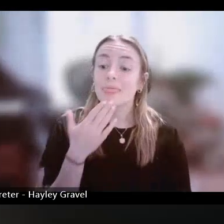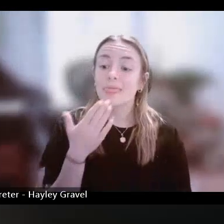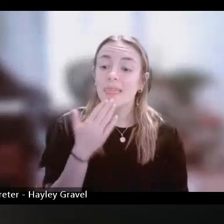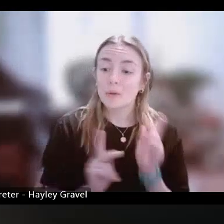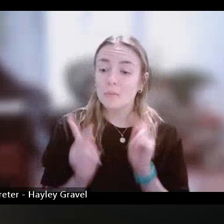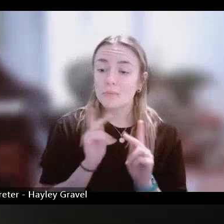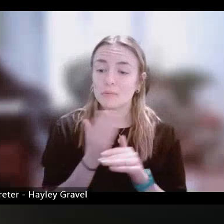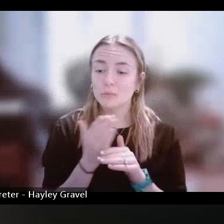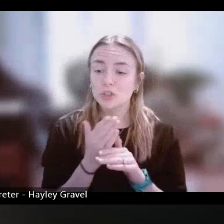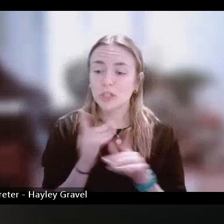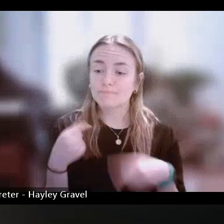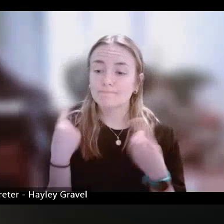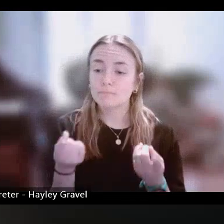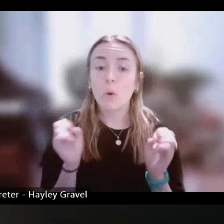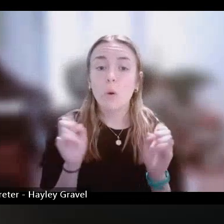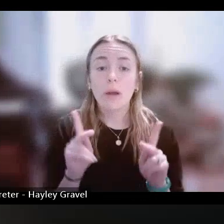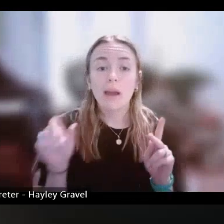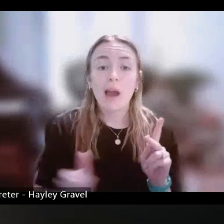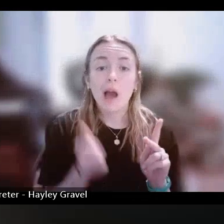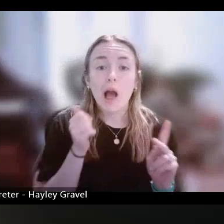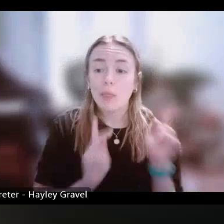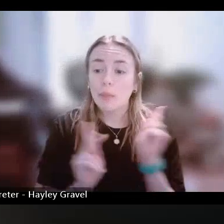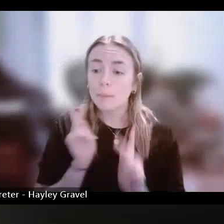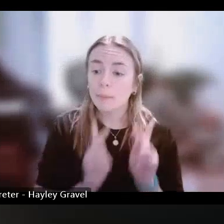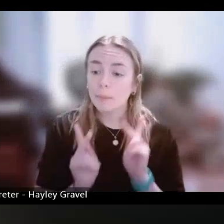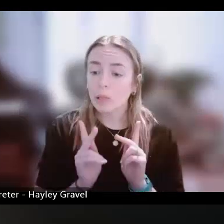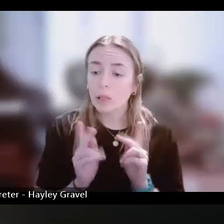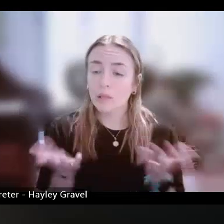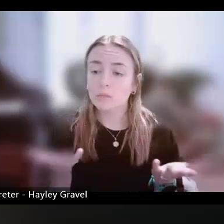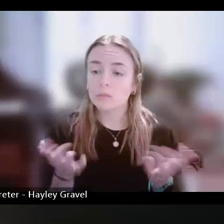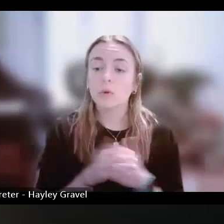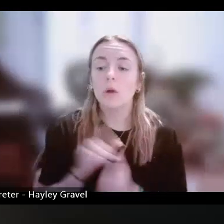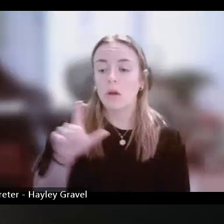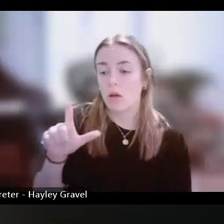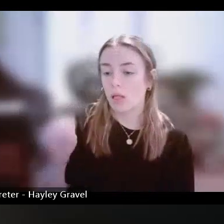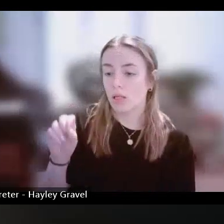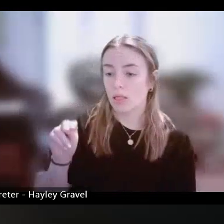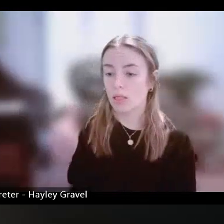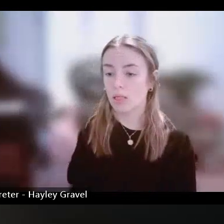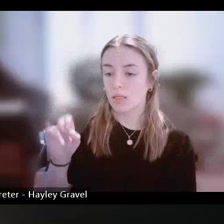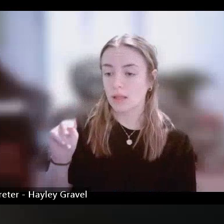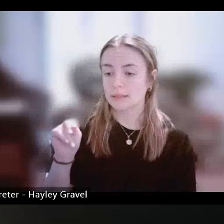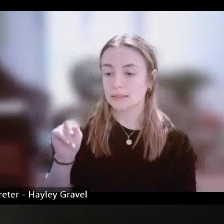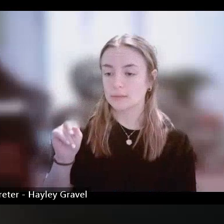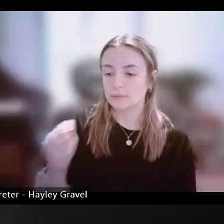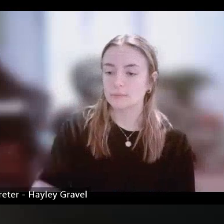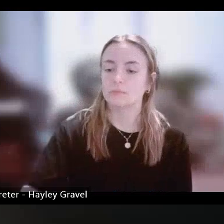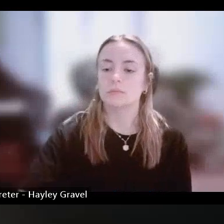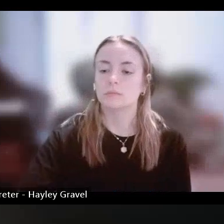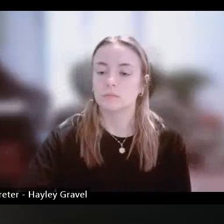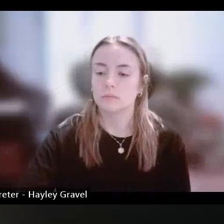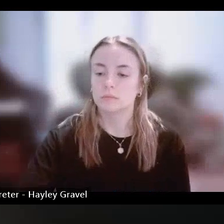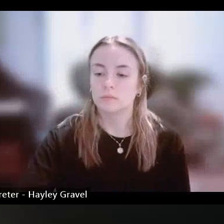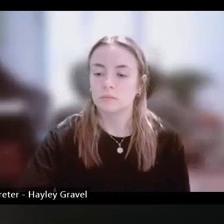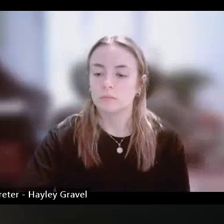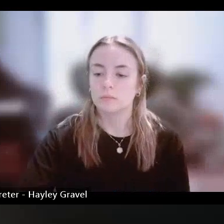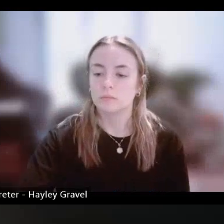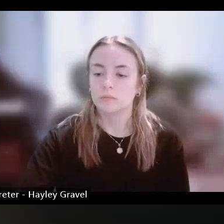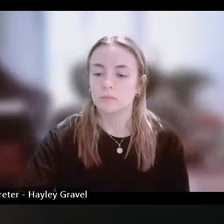else wants to share? Those are very good examples. I will. Yeah, So London. I don't have my paper in front of